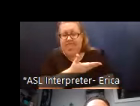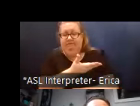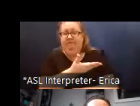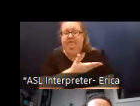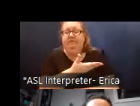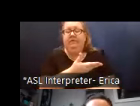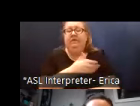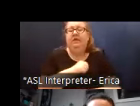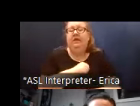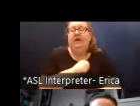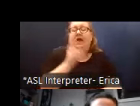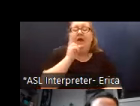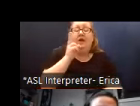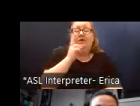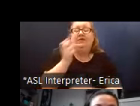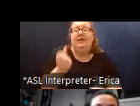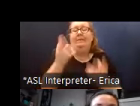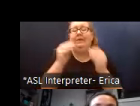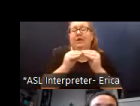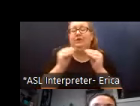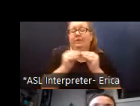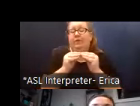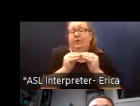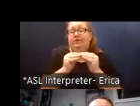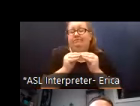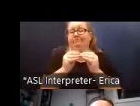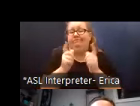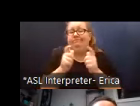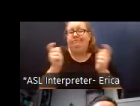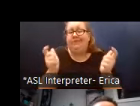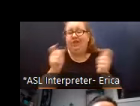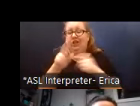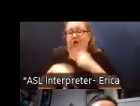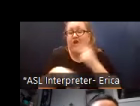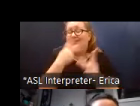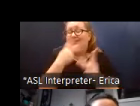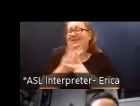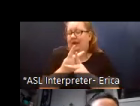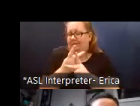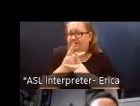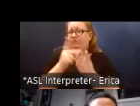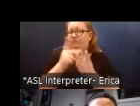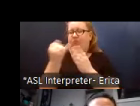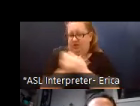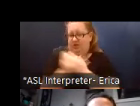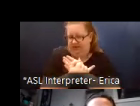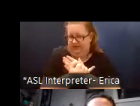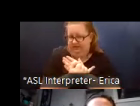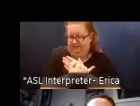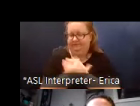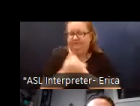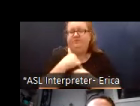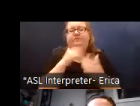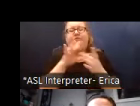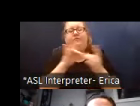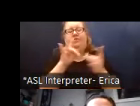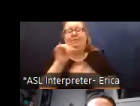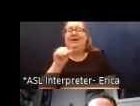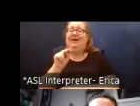that we'll see much larger types of projects. So I mentioned the inland